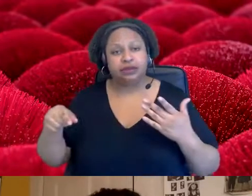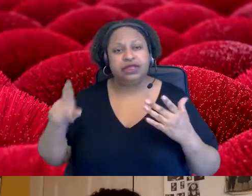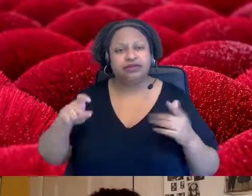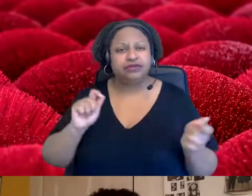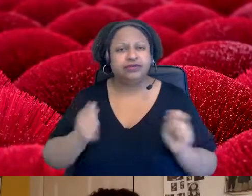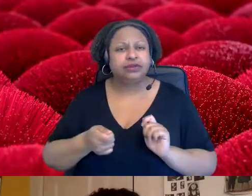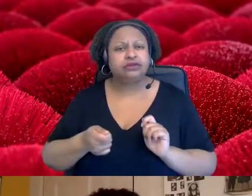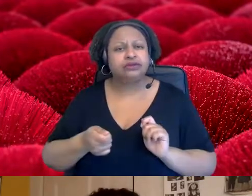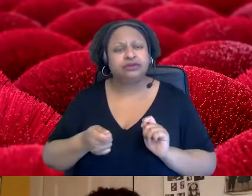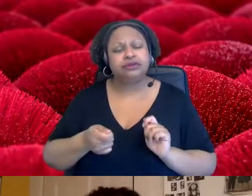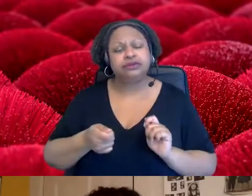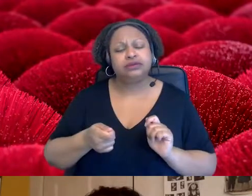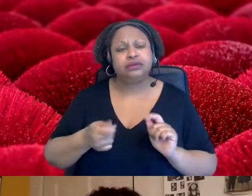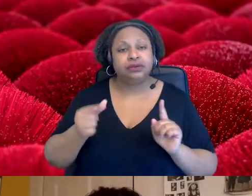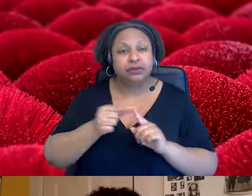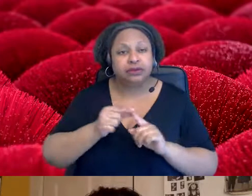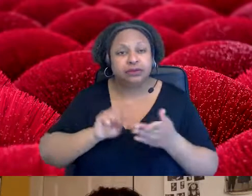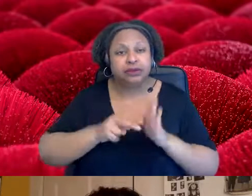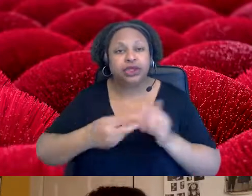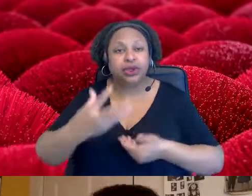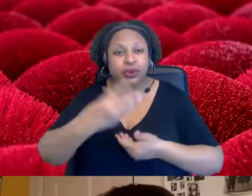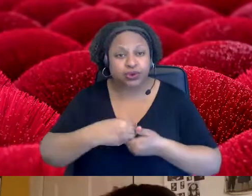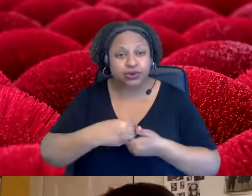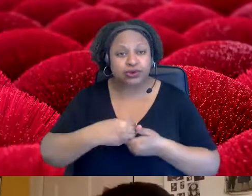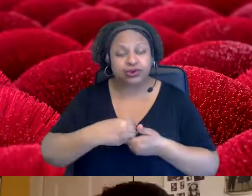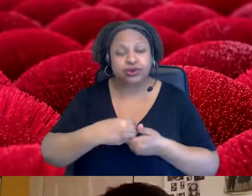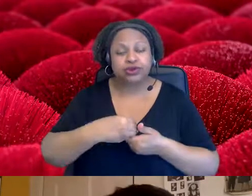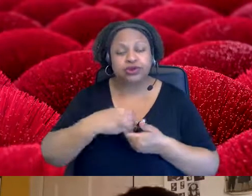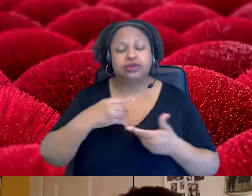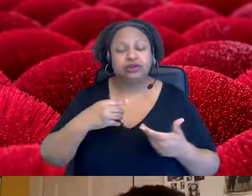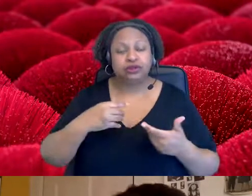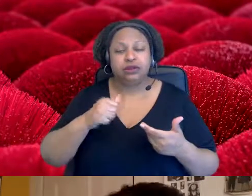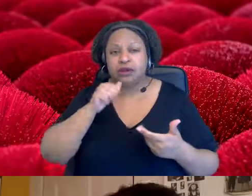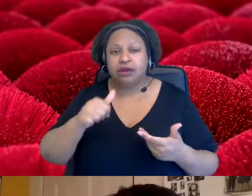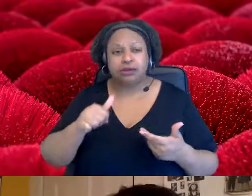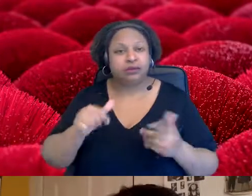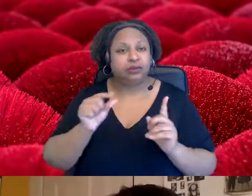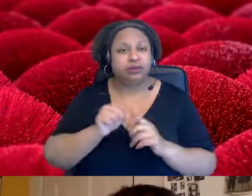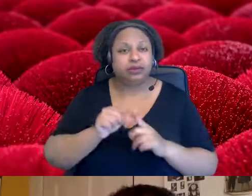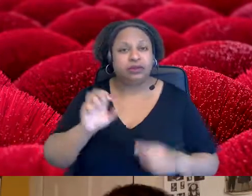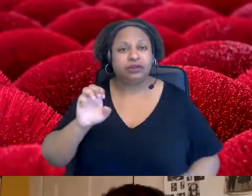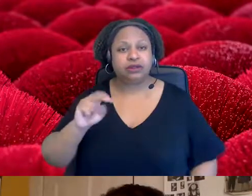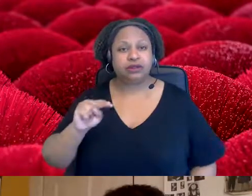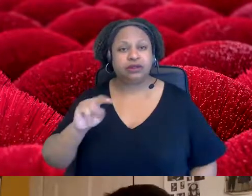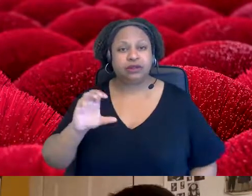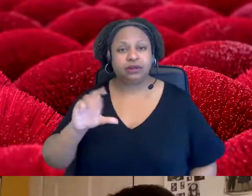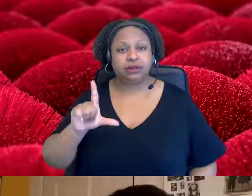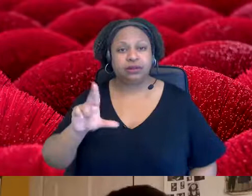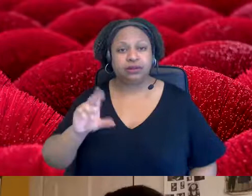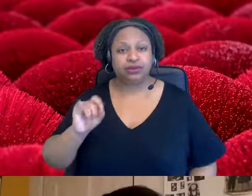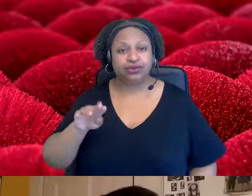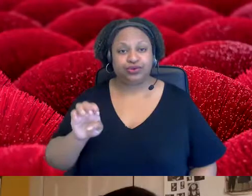without enclosure. So this whole idea of, you know, bringing in